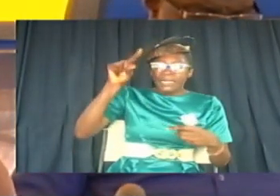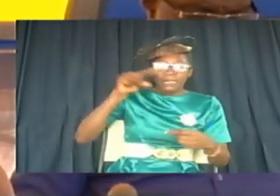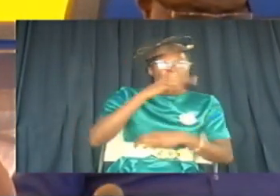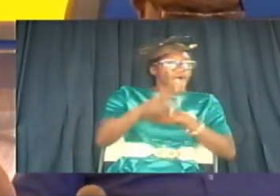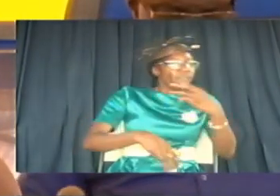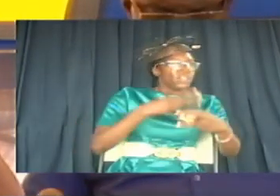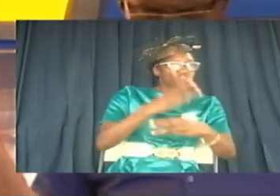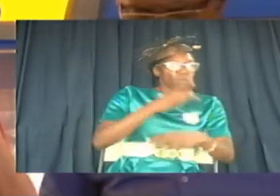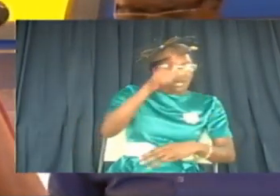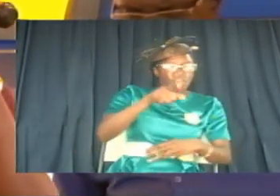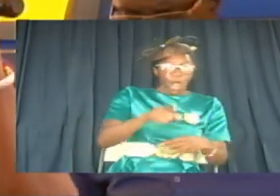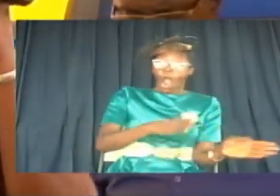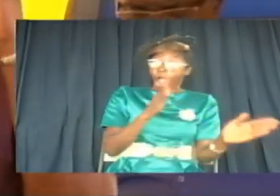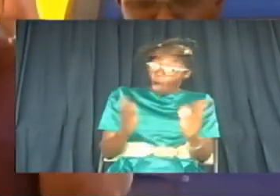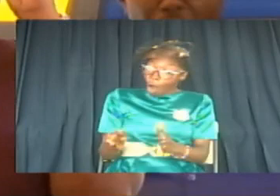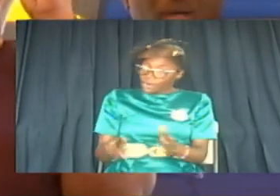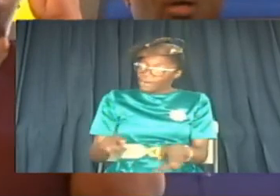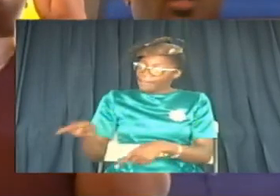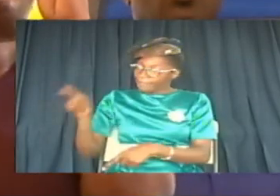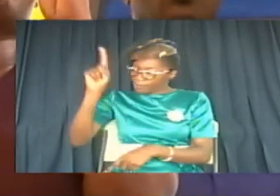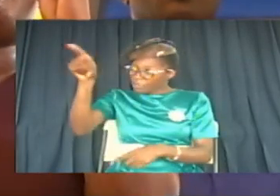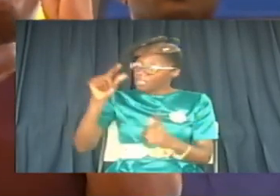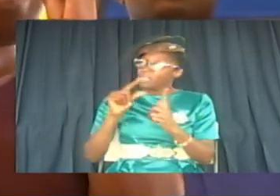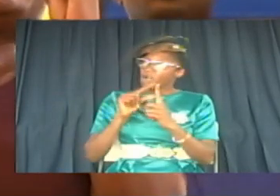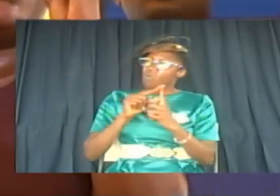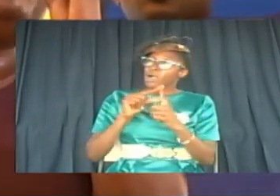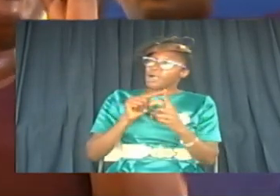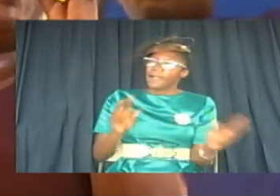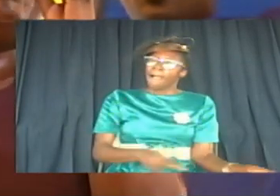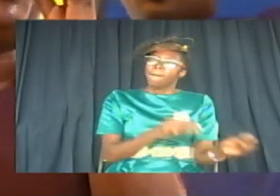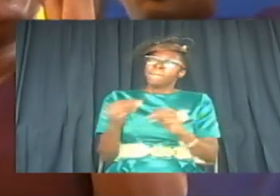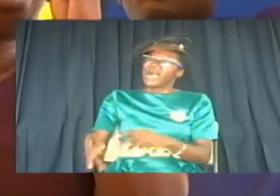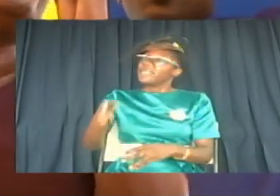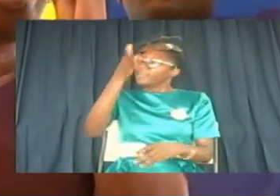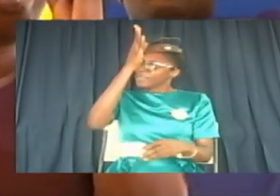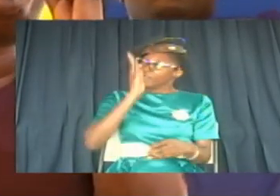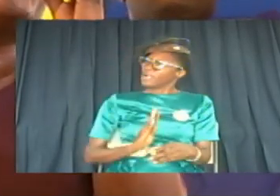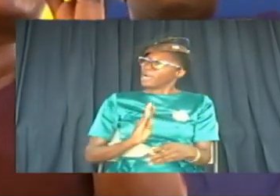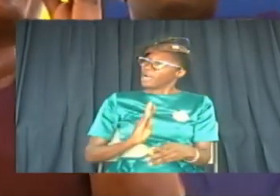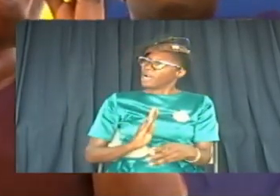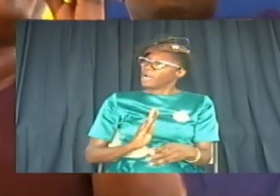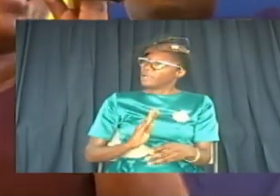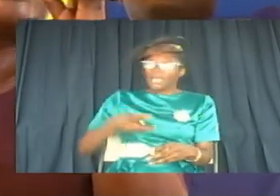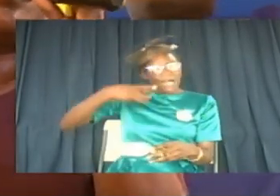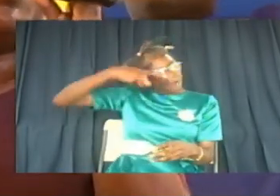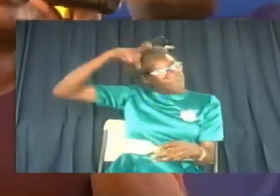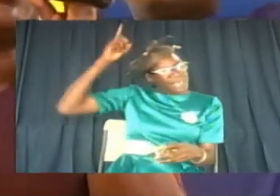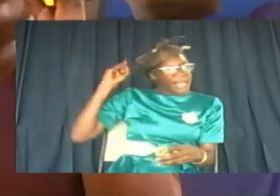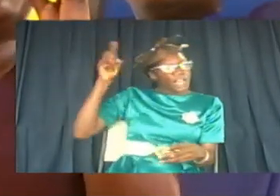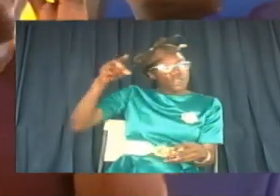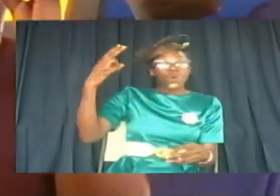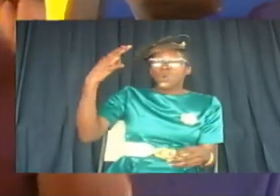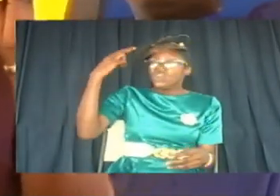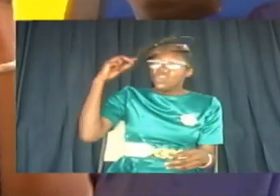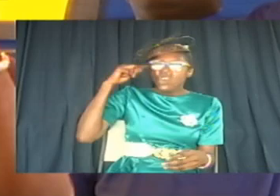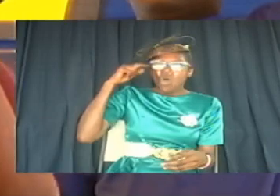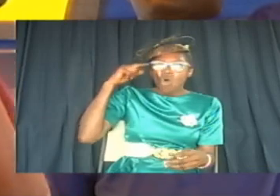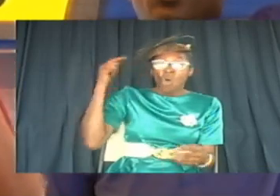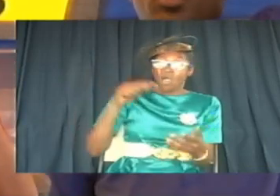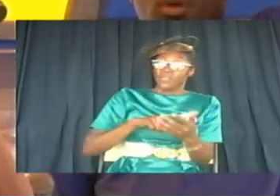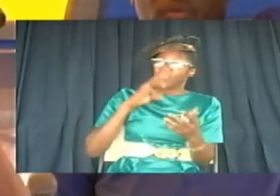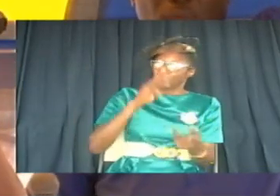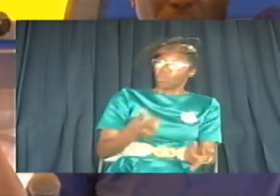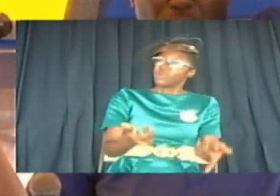their steps in your words. Mighty God of Daniel, you knew this would face us. There is nothing